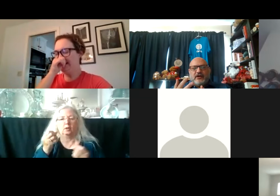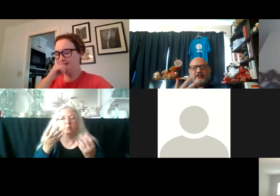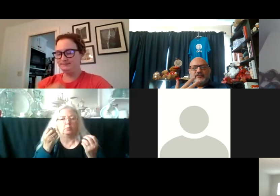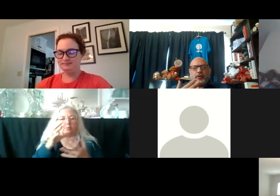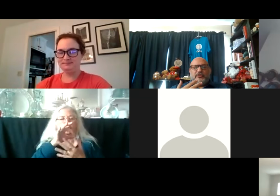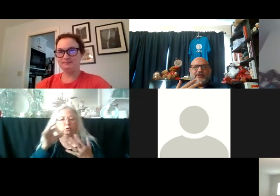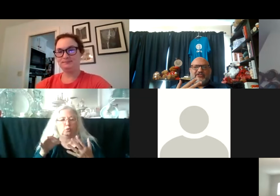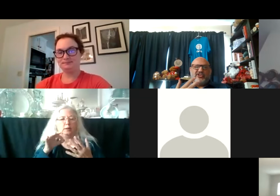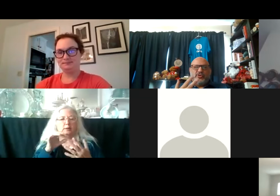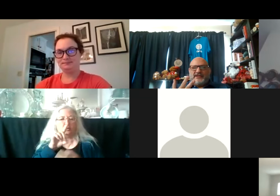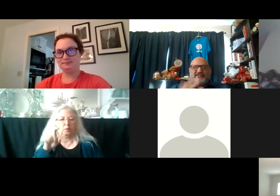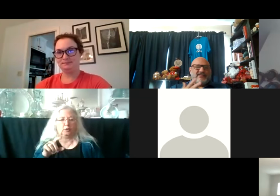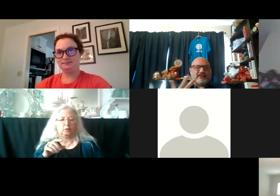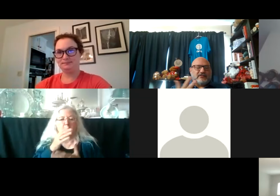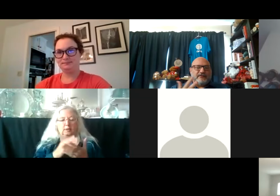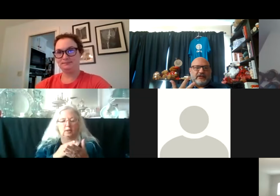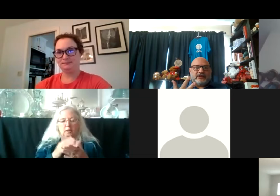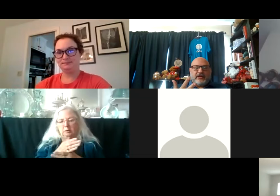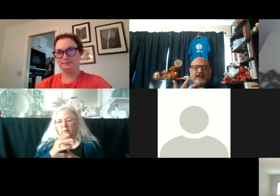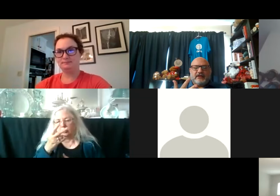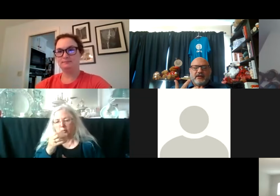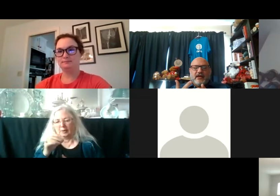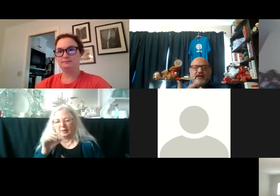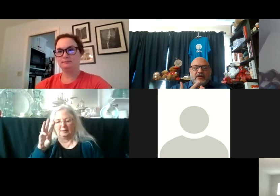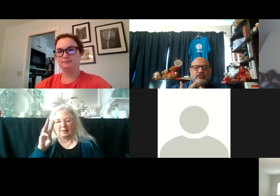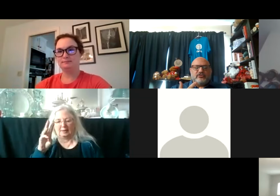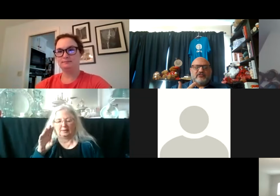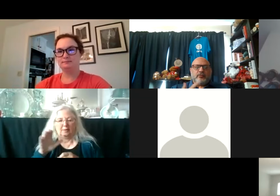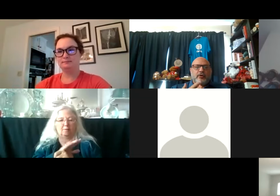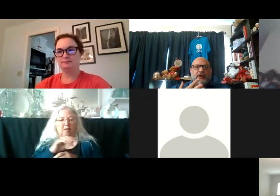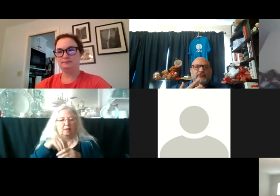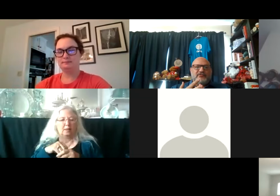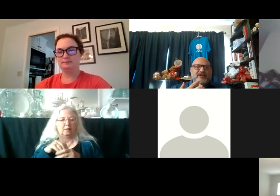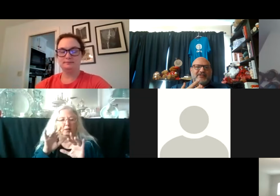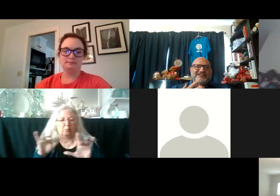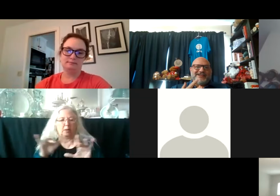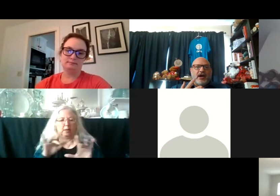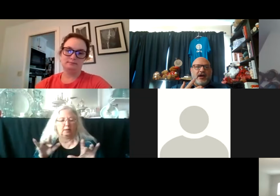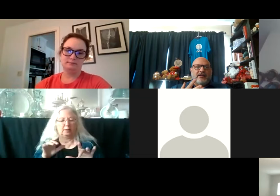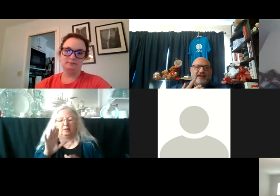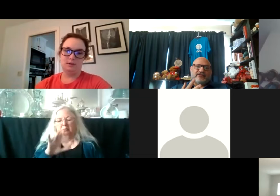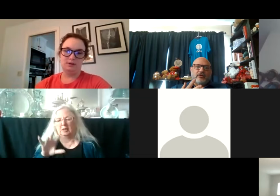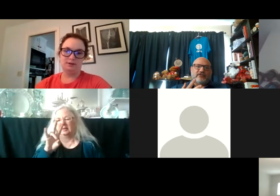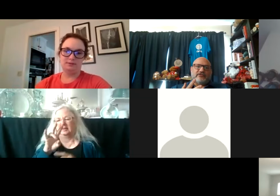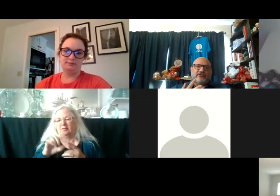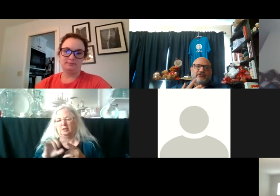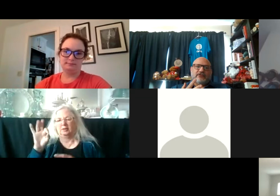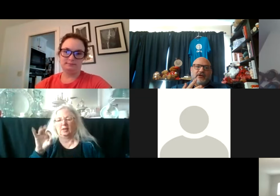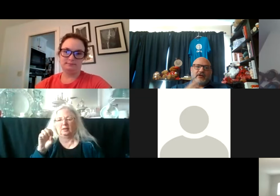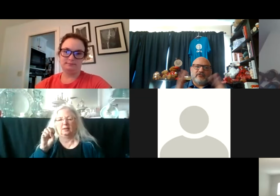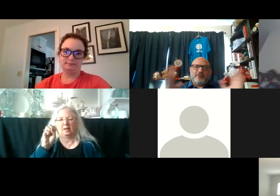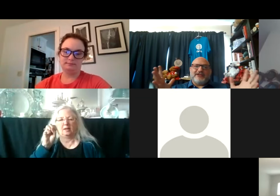questions, somewhere between 2 and 6 fill in the blank, and usually somewhere around 7 to 9 essay